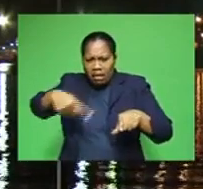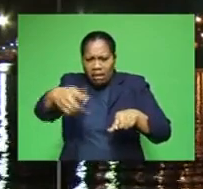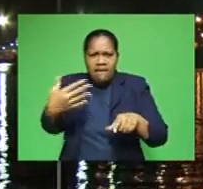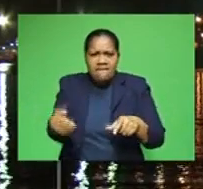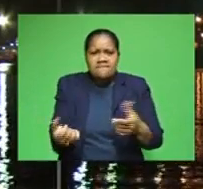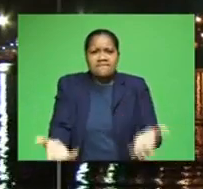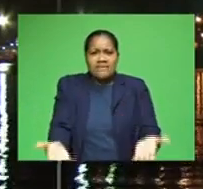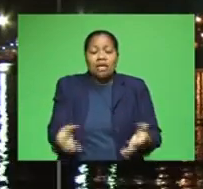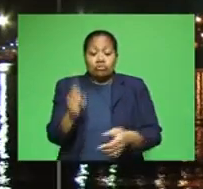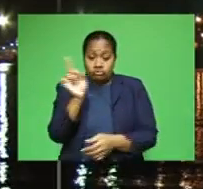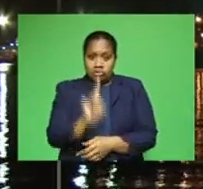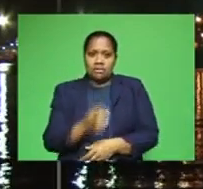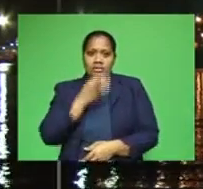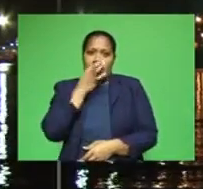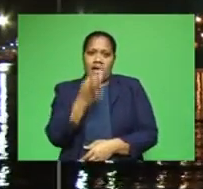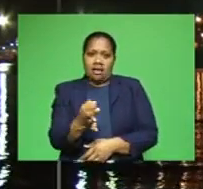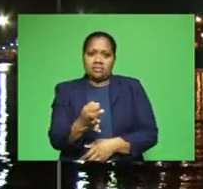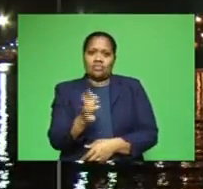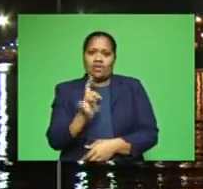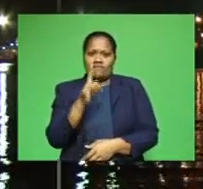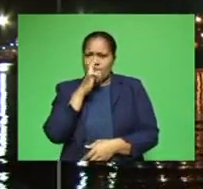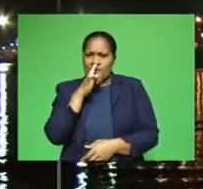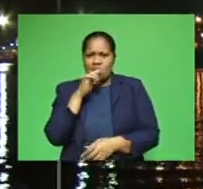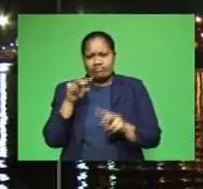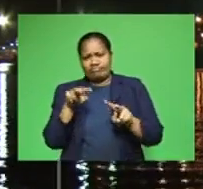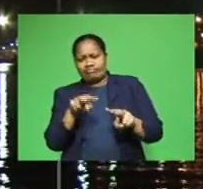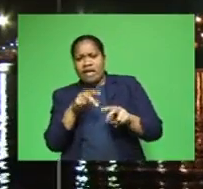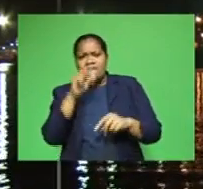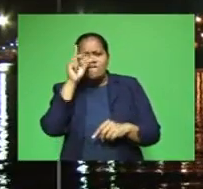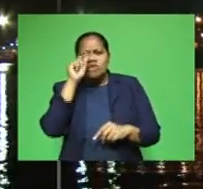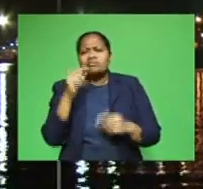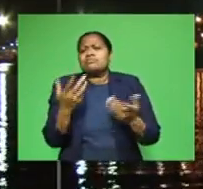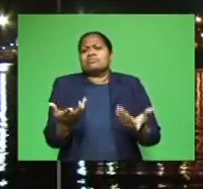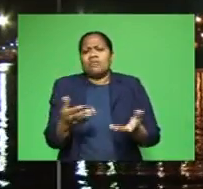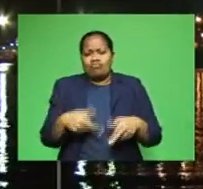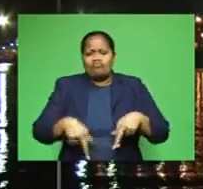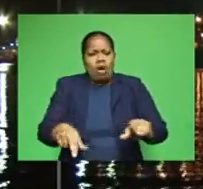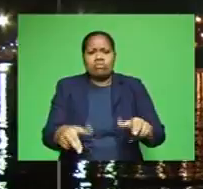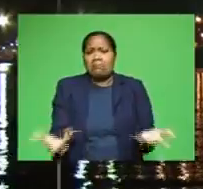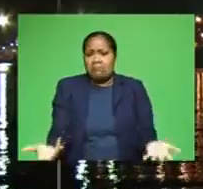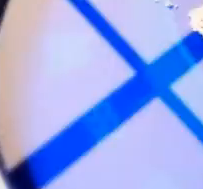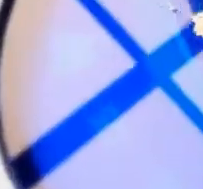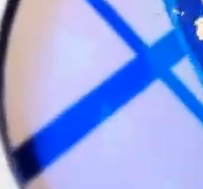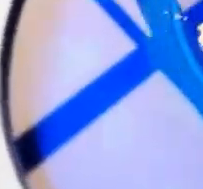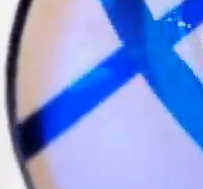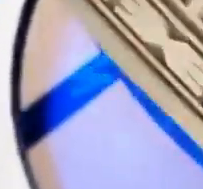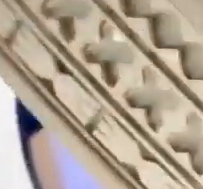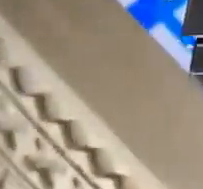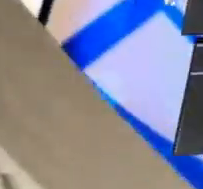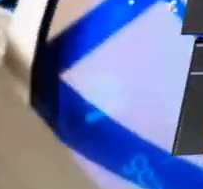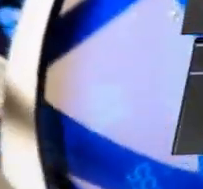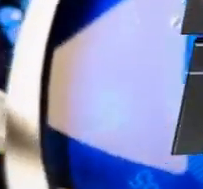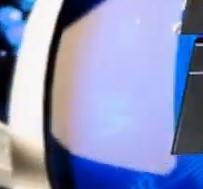users, so today we asked for views from Fijians on the condition of our roads.